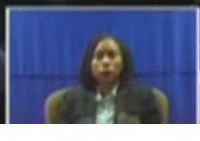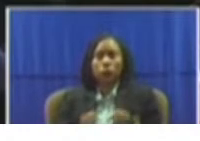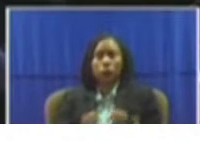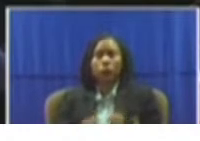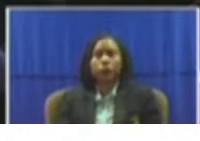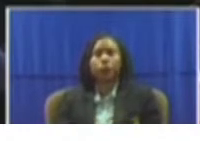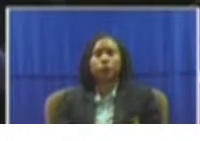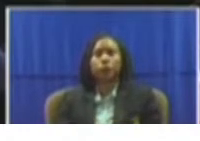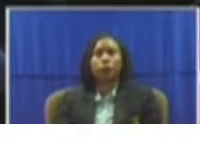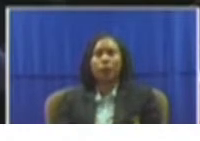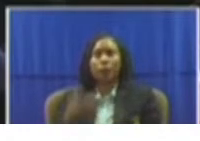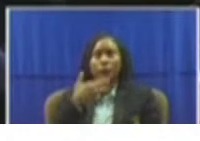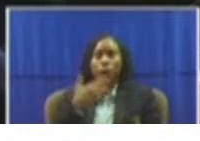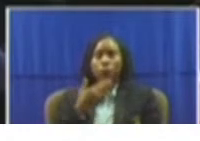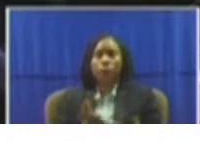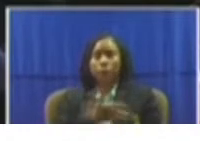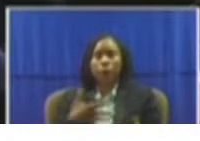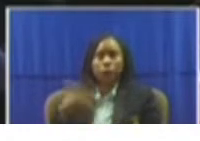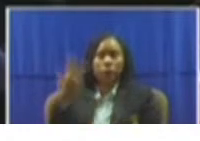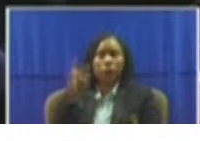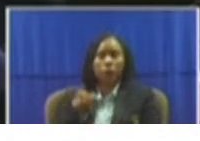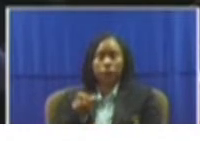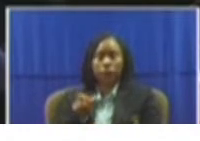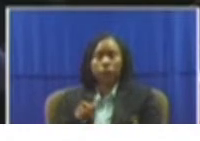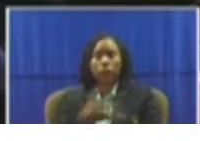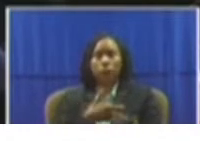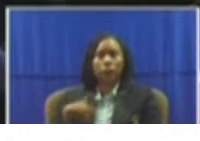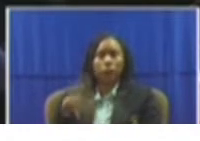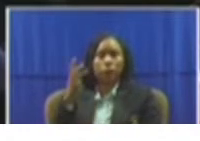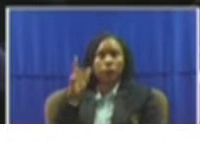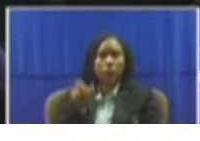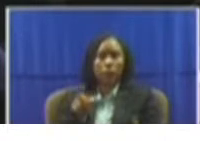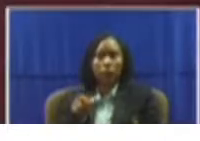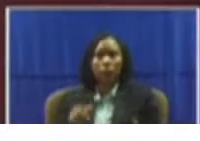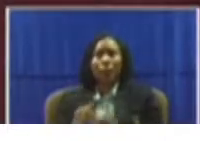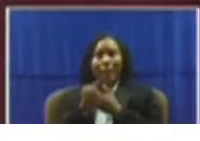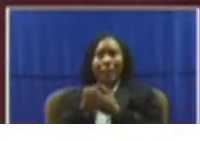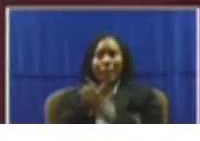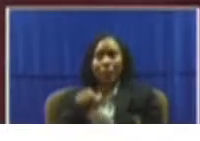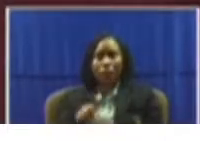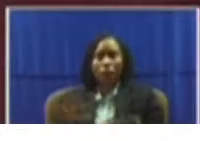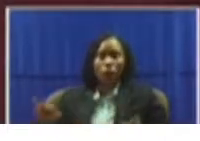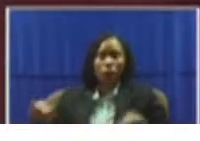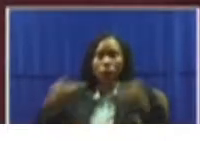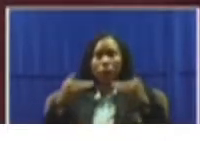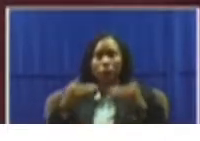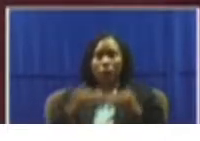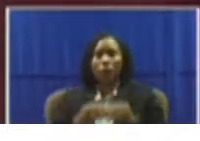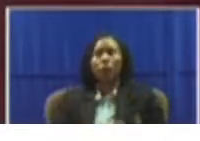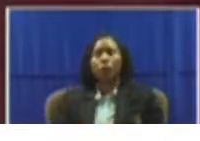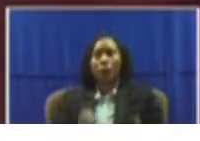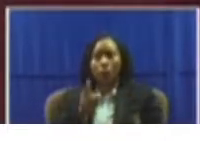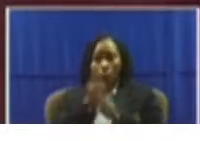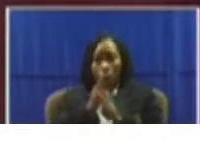Thank you, Madam Speaker. Madam Speaker, the Leader of the Opposition and the Honourable Mazzoni are really upset